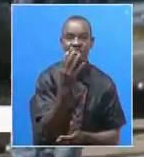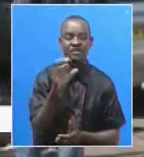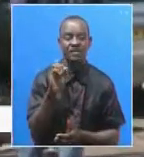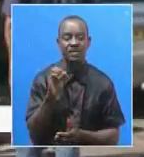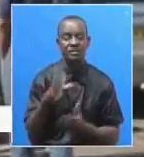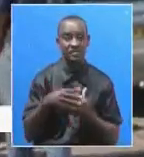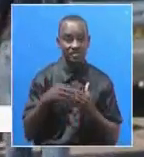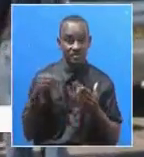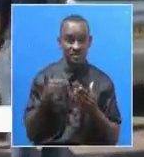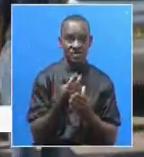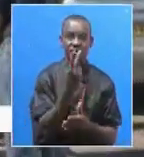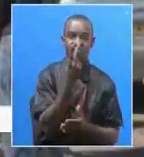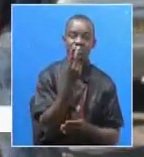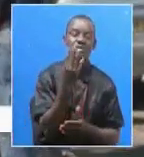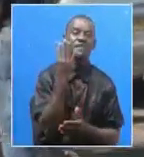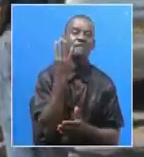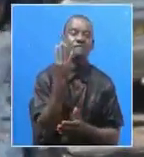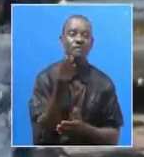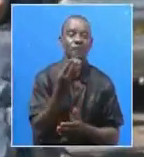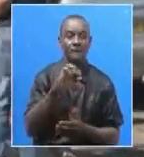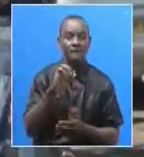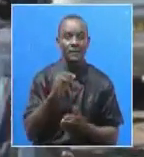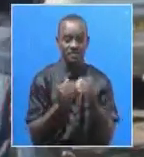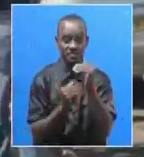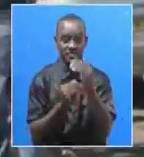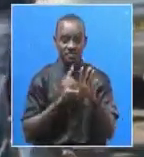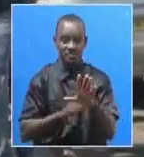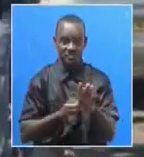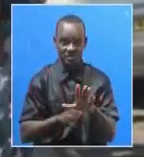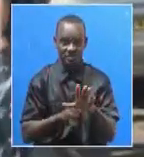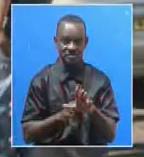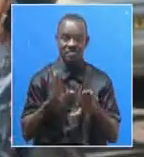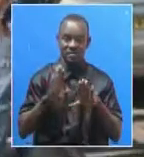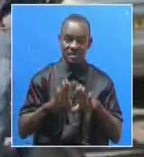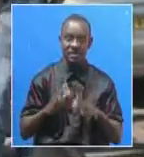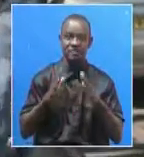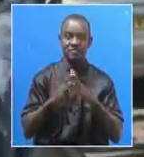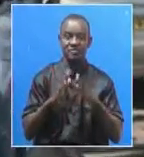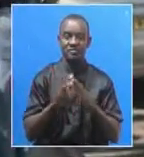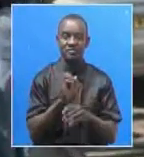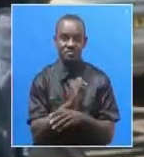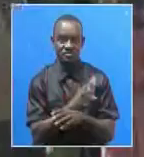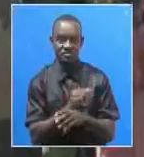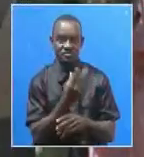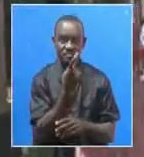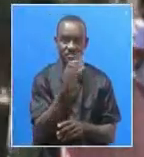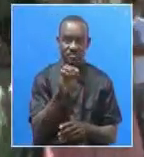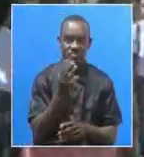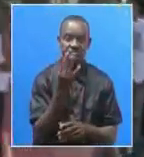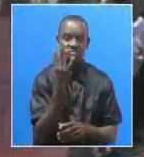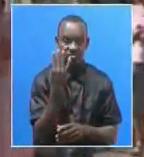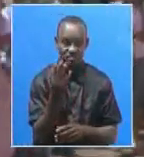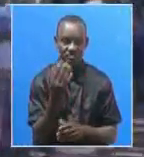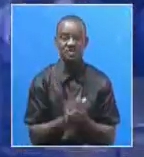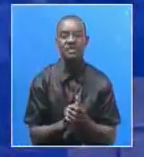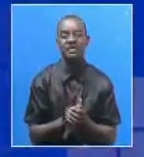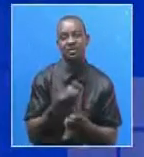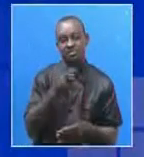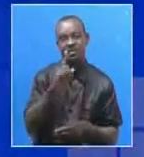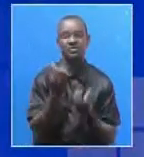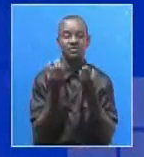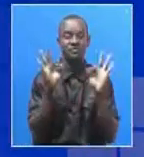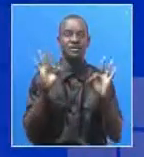over a 24-month period while he was living in a council house in 2004. Boyce remains free on a warning.